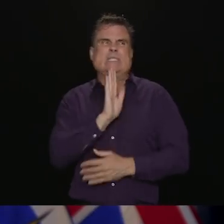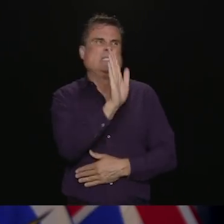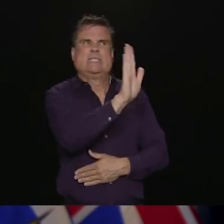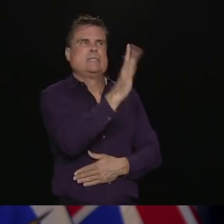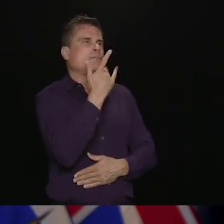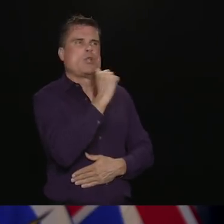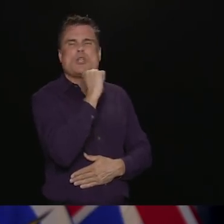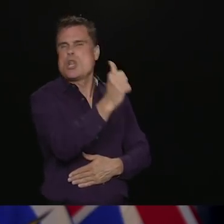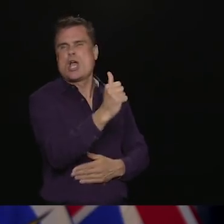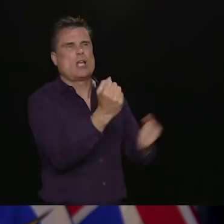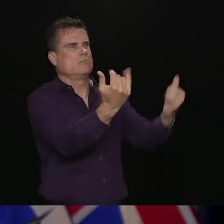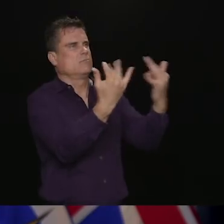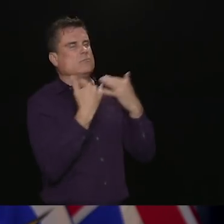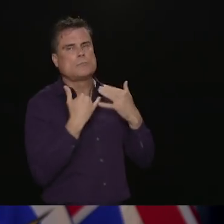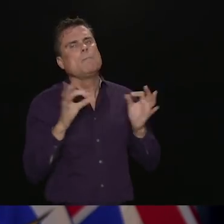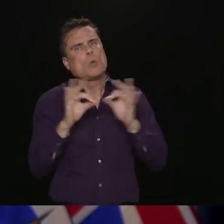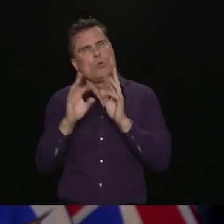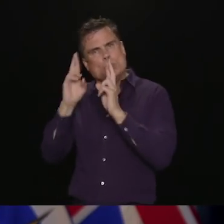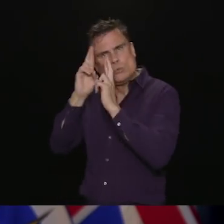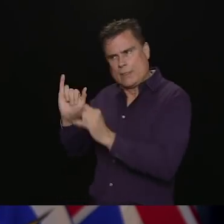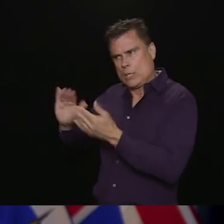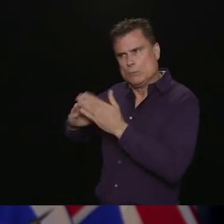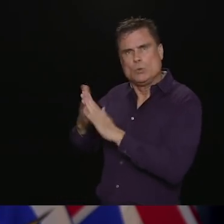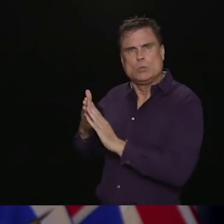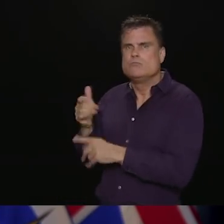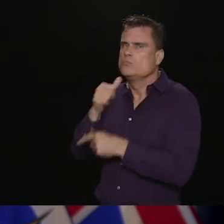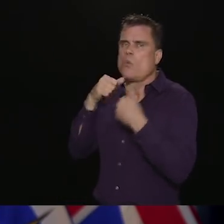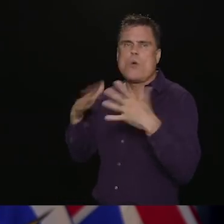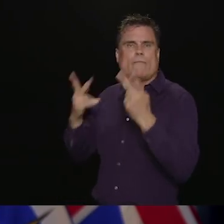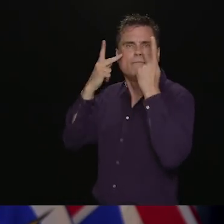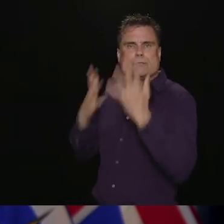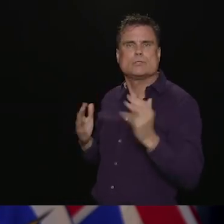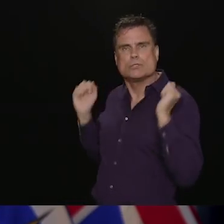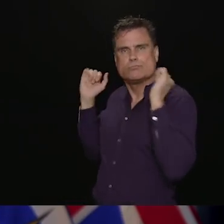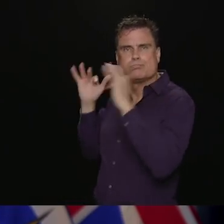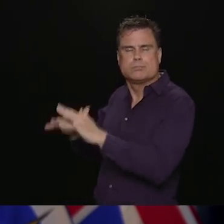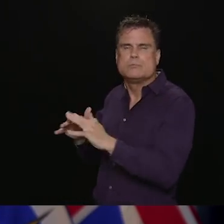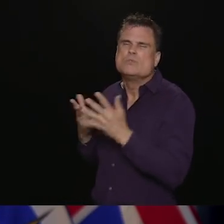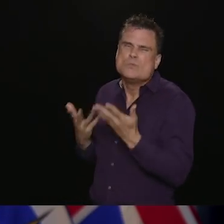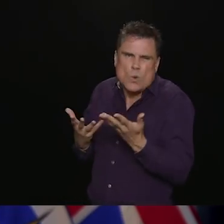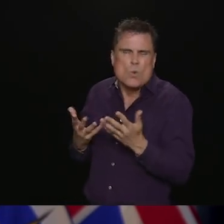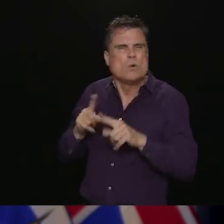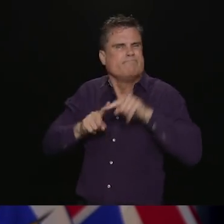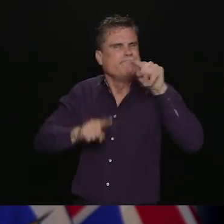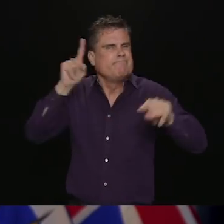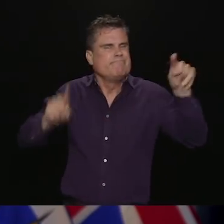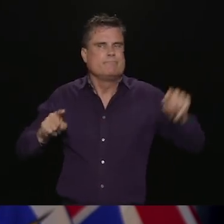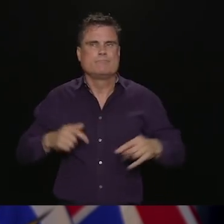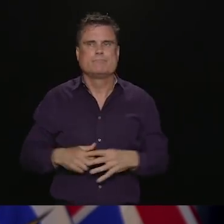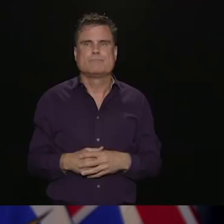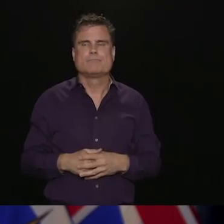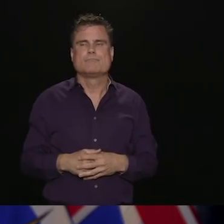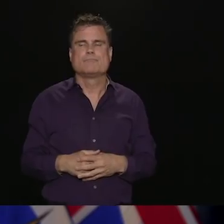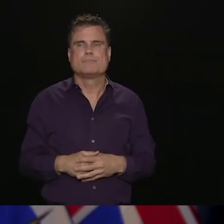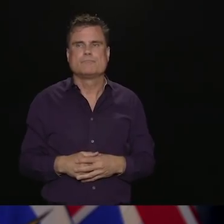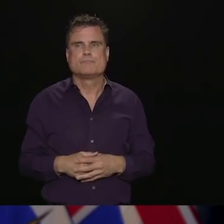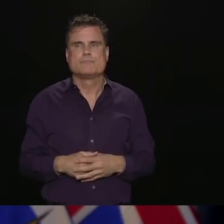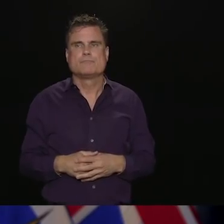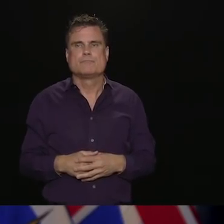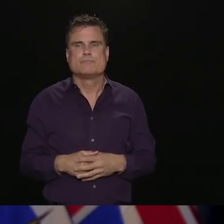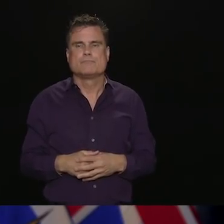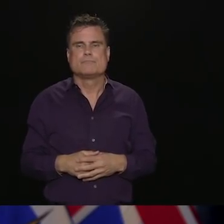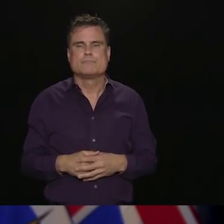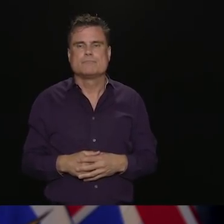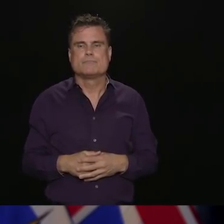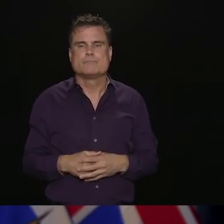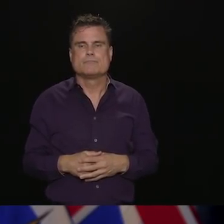1130. Hi, Dr. Henry and Minister Dix. Thank you for taking my question. I want to ask you today about what your response is to people